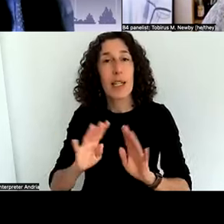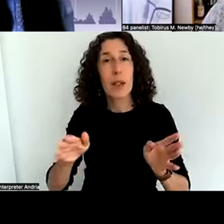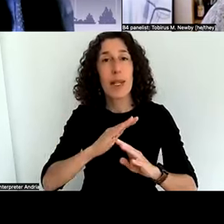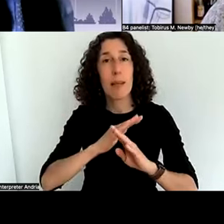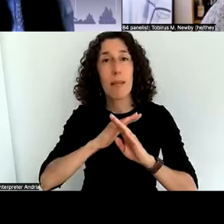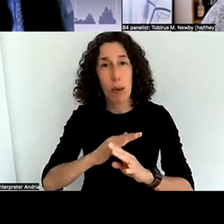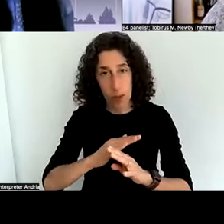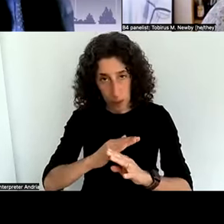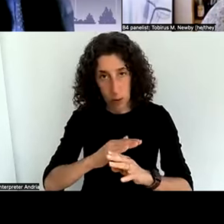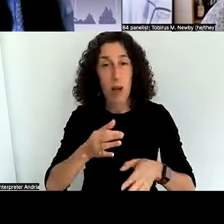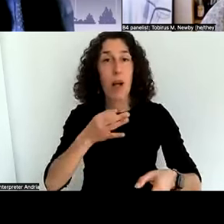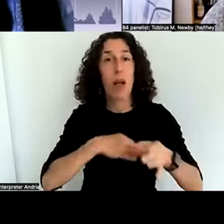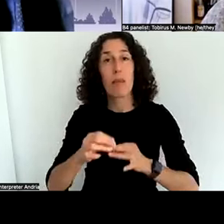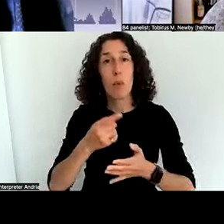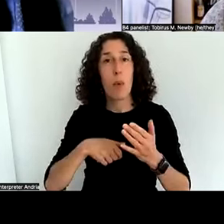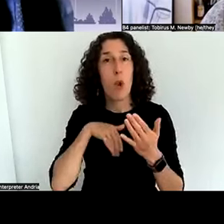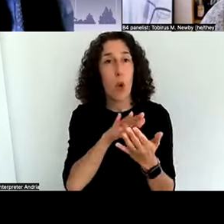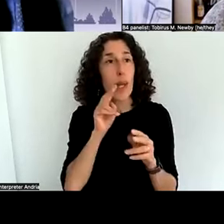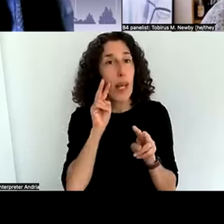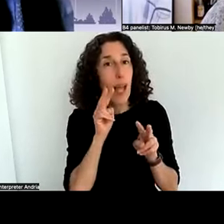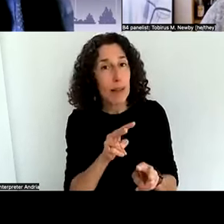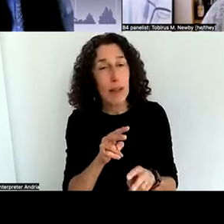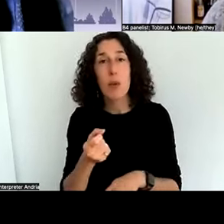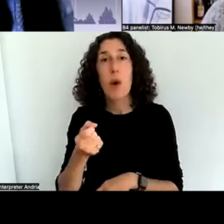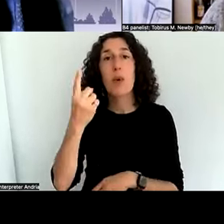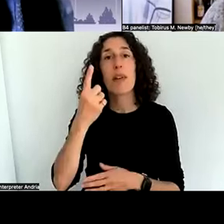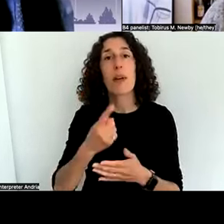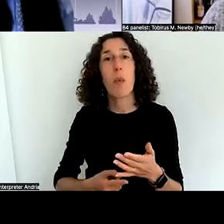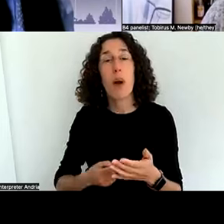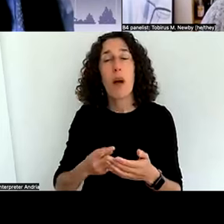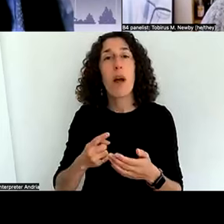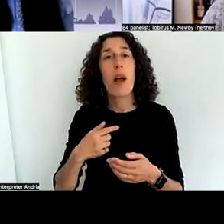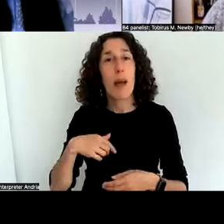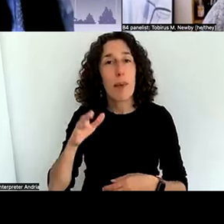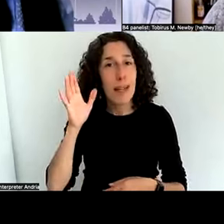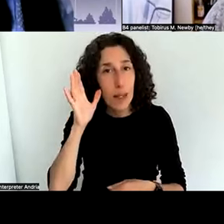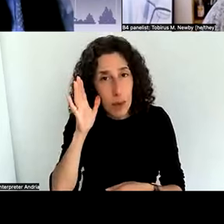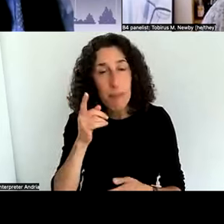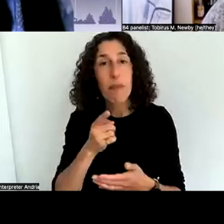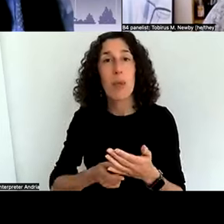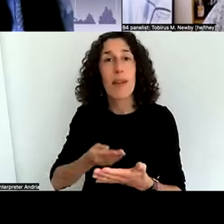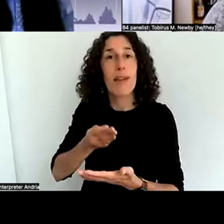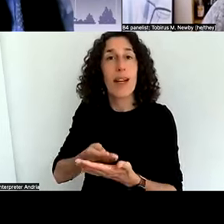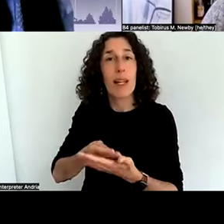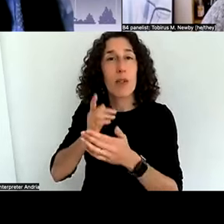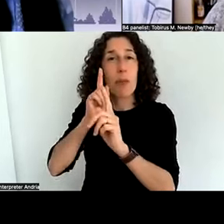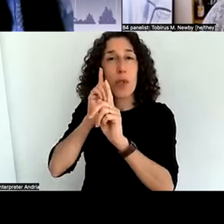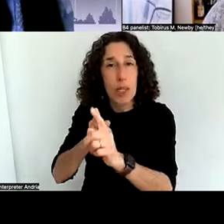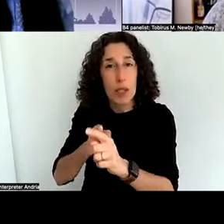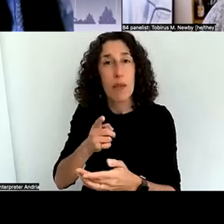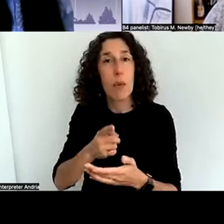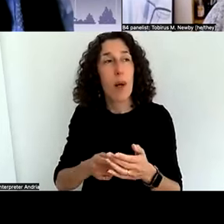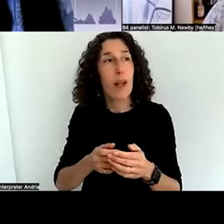the financial objective right now. You know, this is what I'm hearing from here, from this level of power. We have to speak